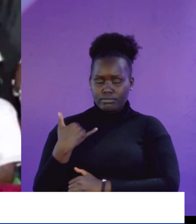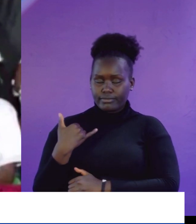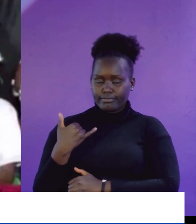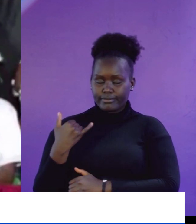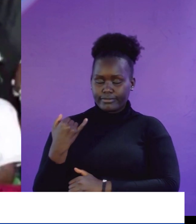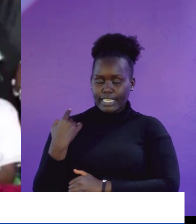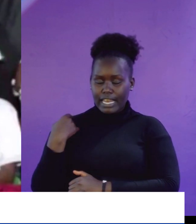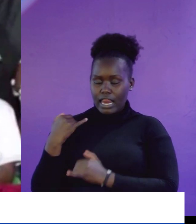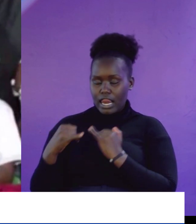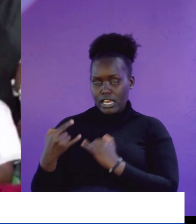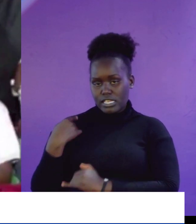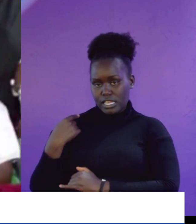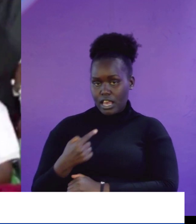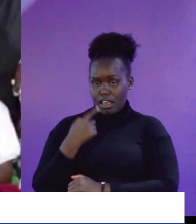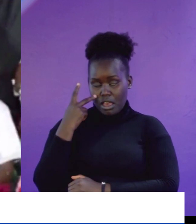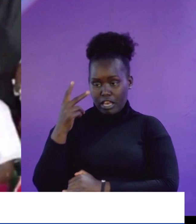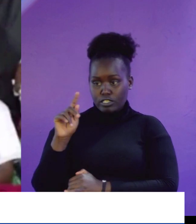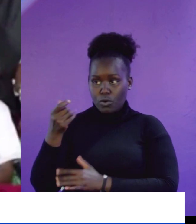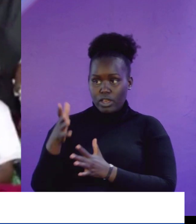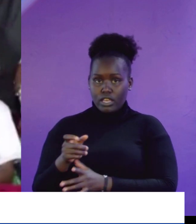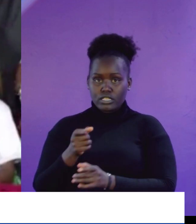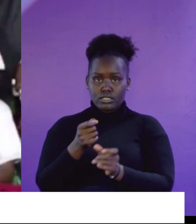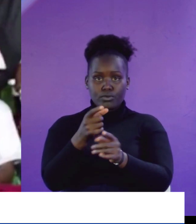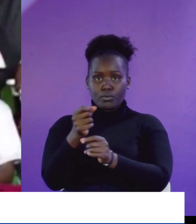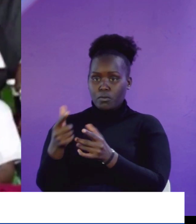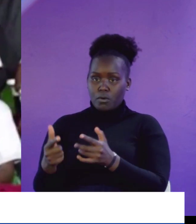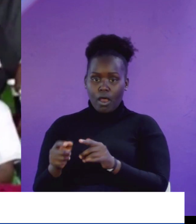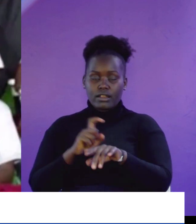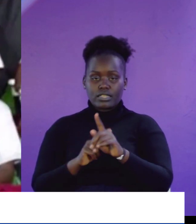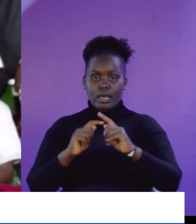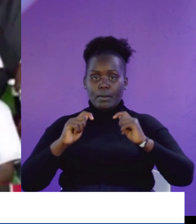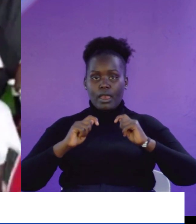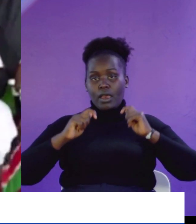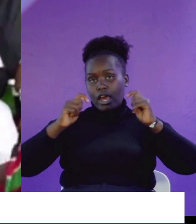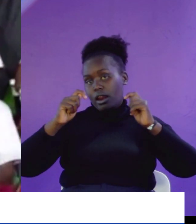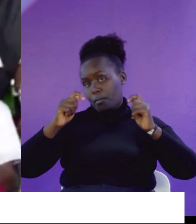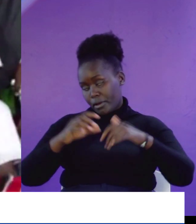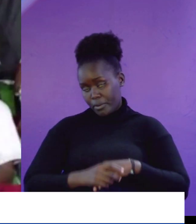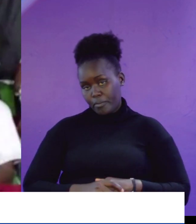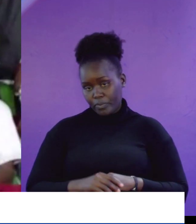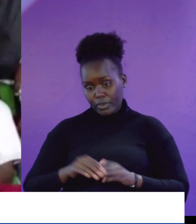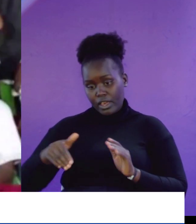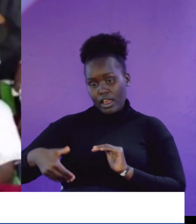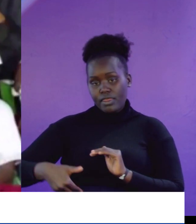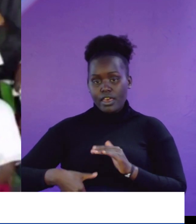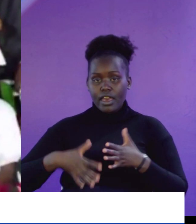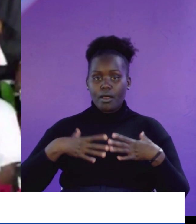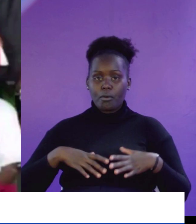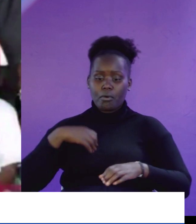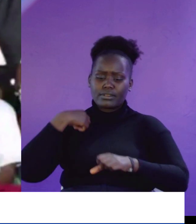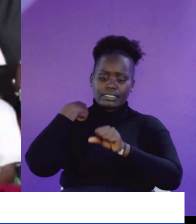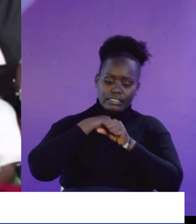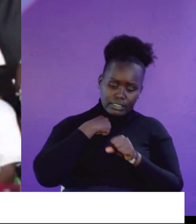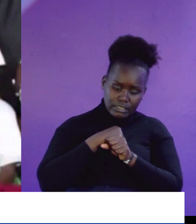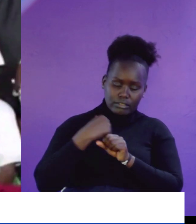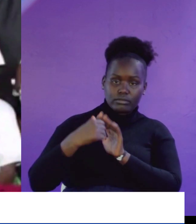in the streets for exercising their right to protest. Can you imagine? The young people are working hard in school only